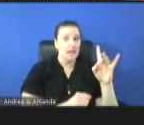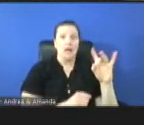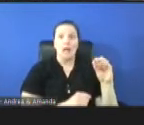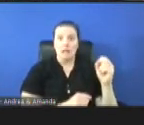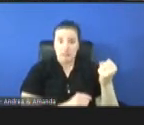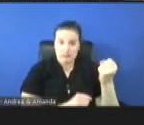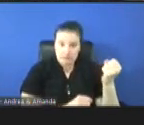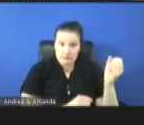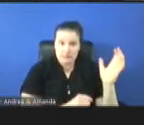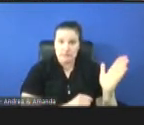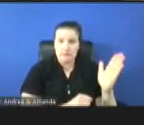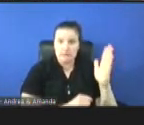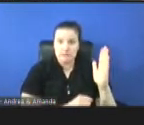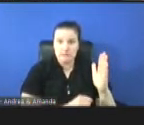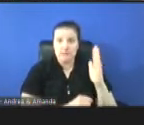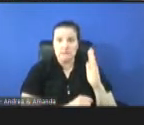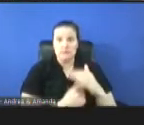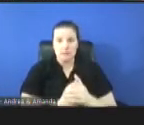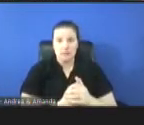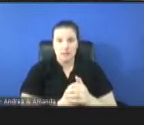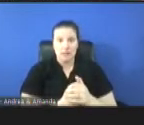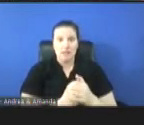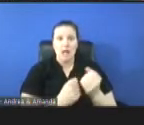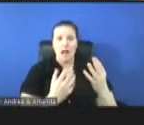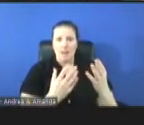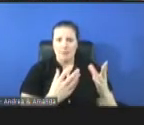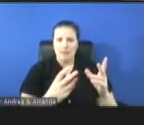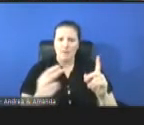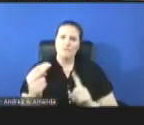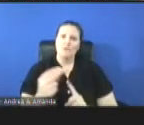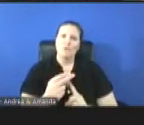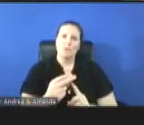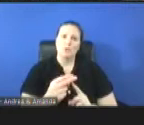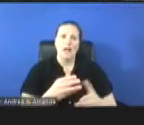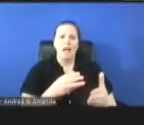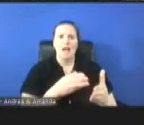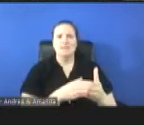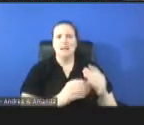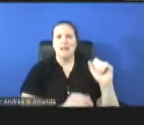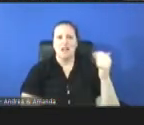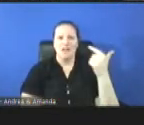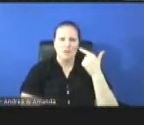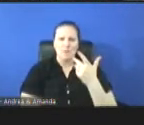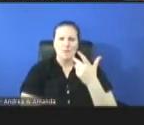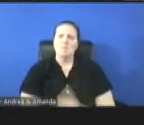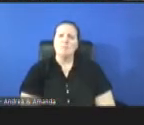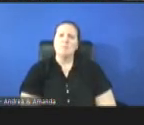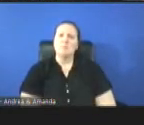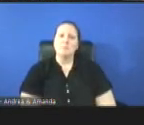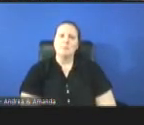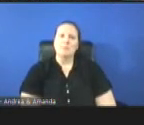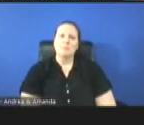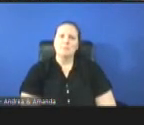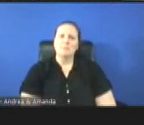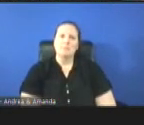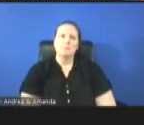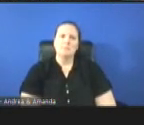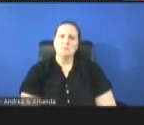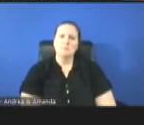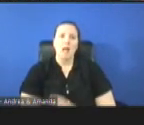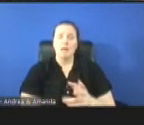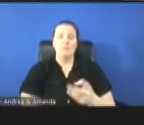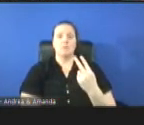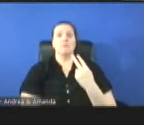80s, how many of us were viewed as anti-government? I never viewed myself